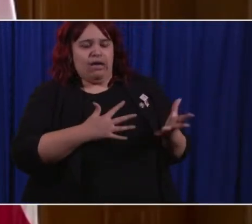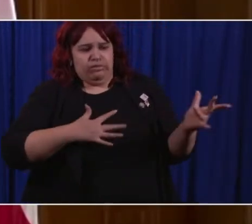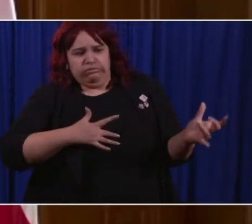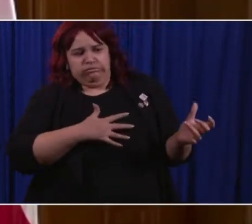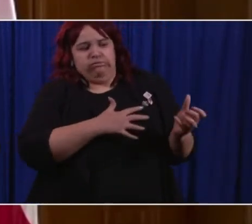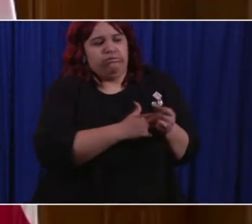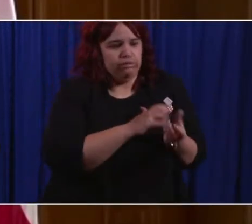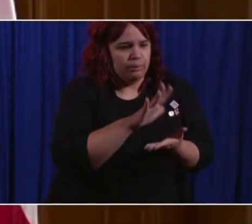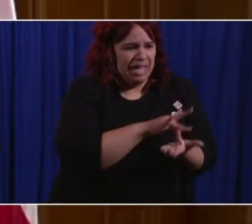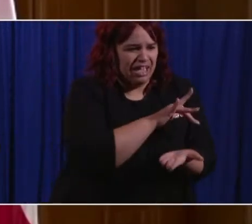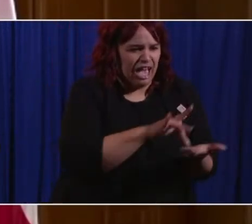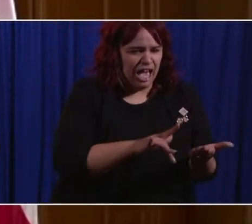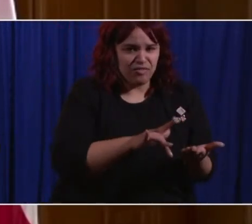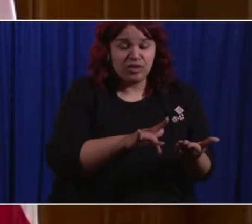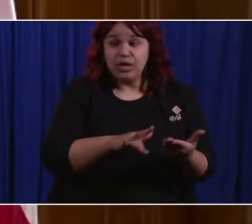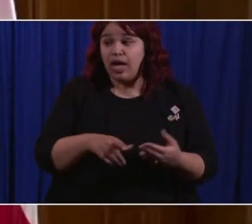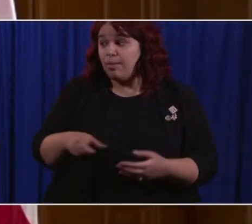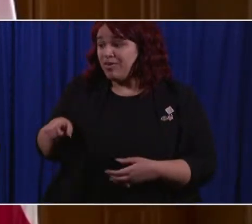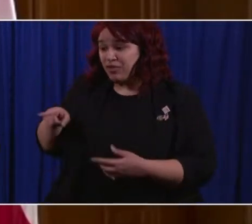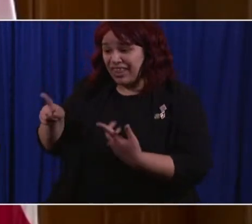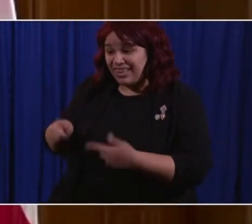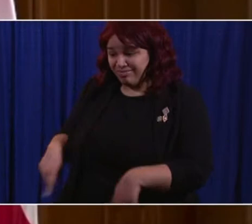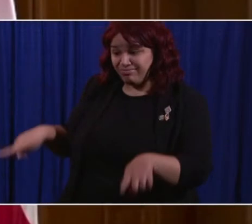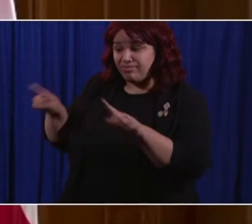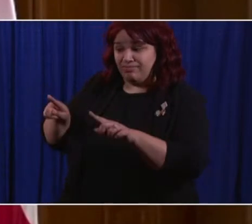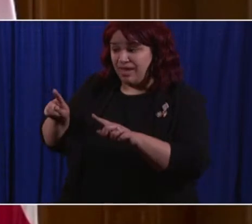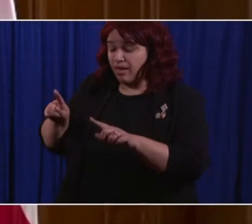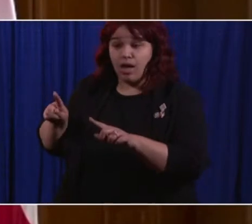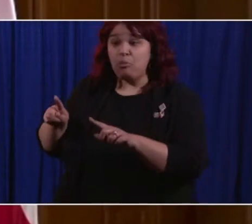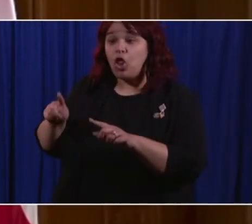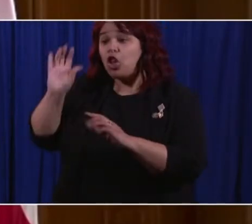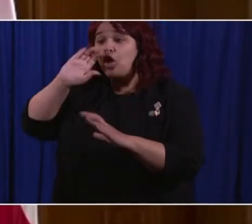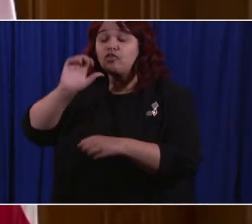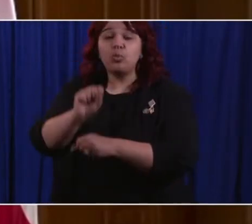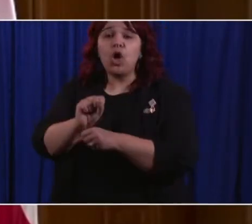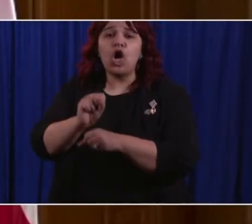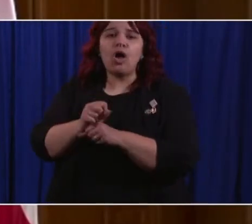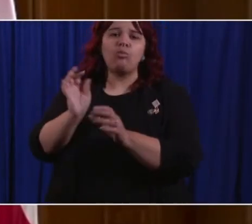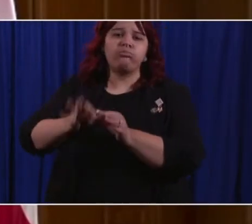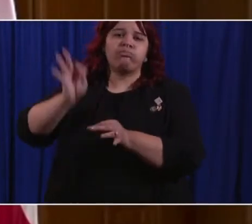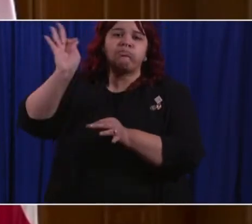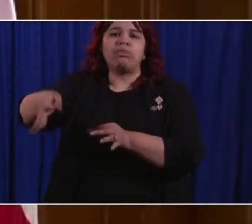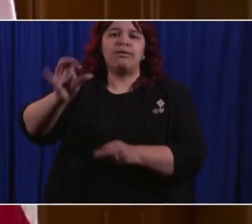until September to require people to look for work while collecting unemployment?